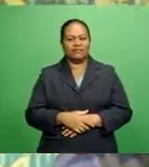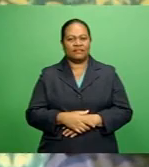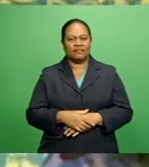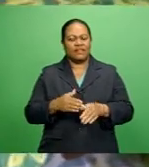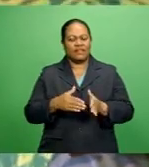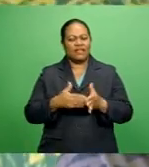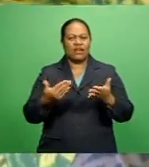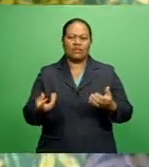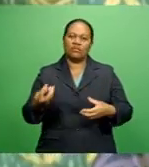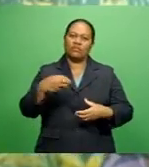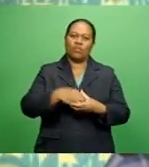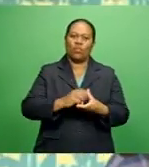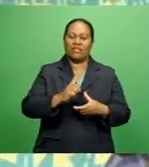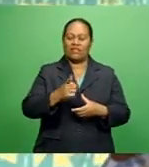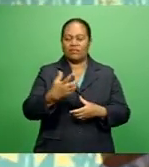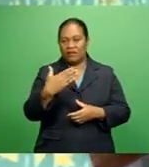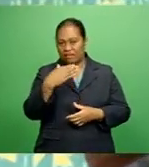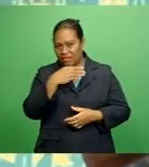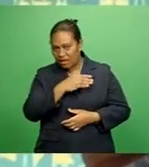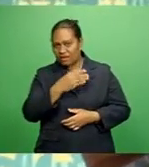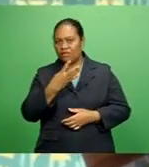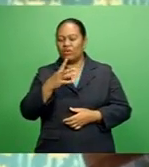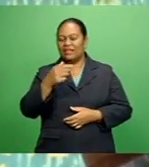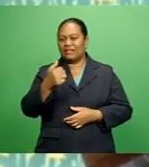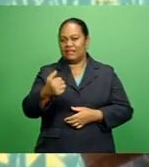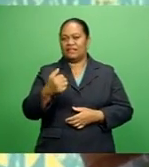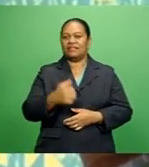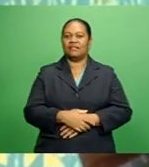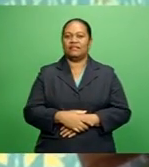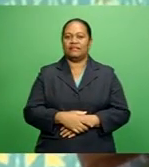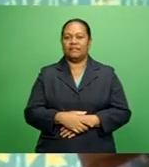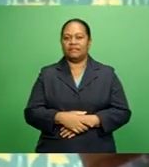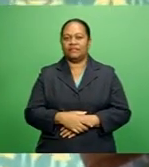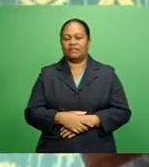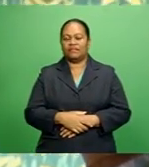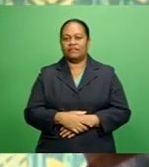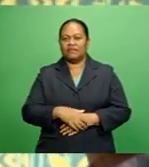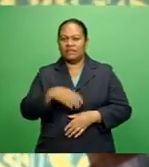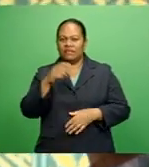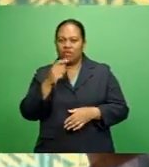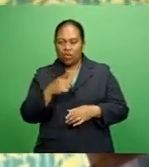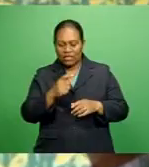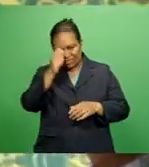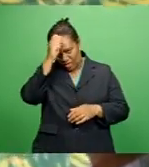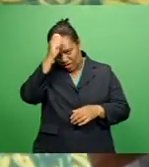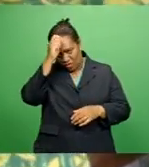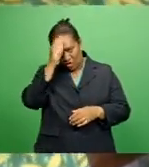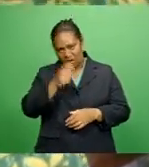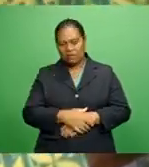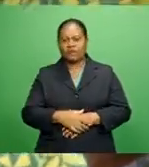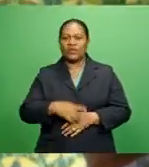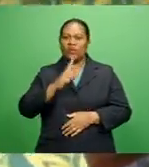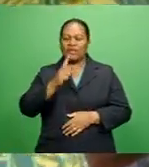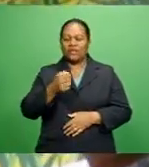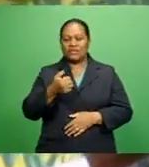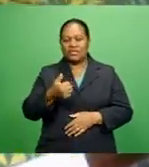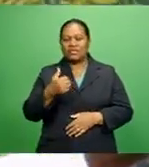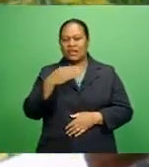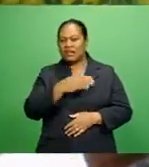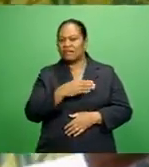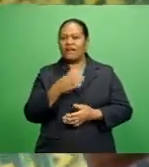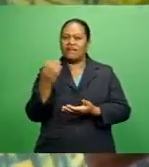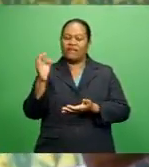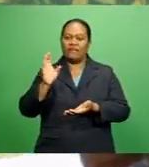This includes 1,546 files for Tavua and 1,694 files